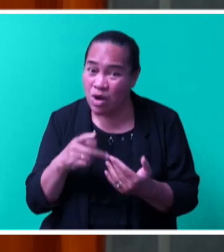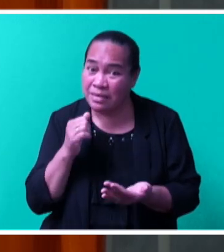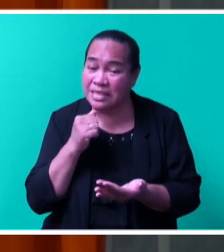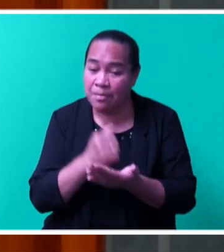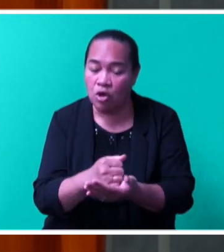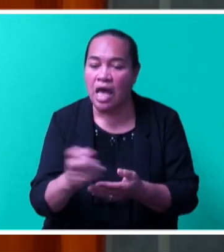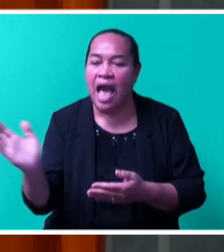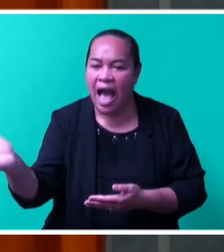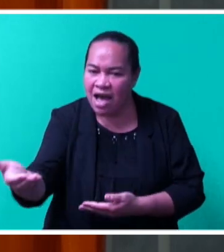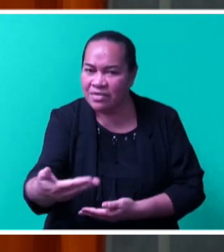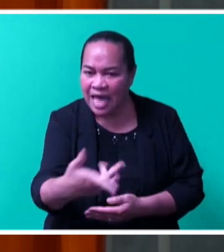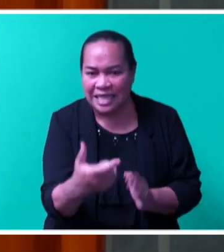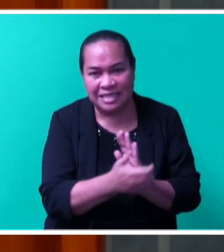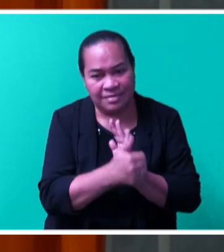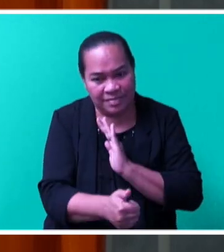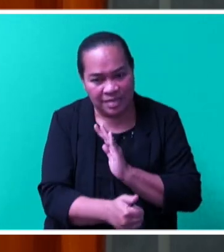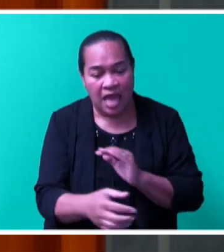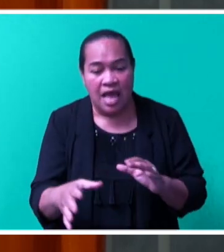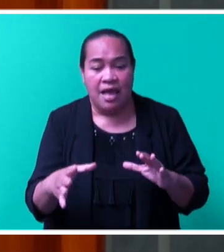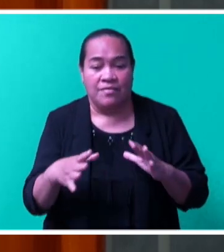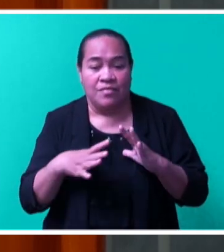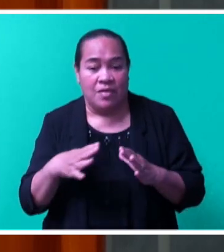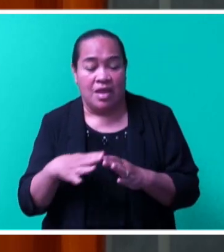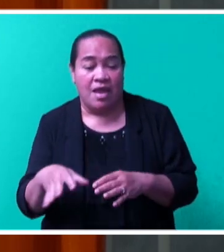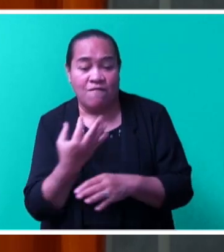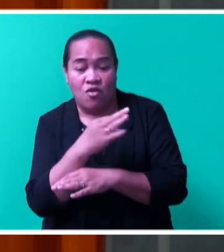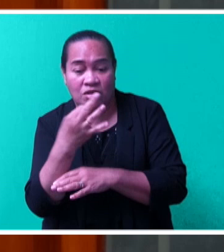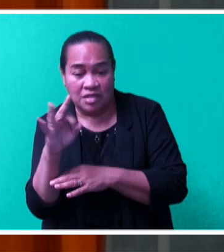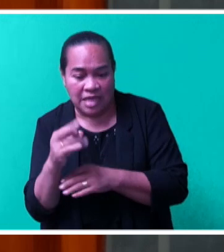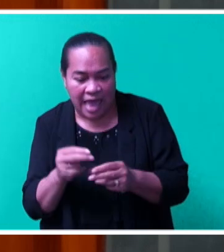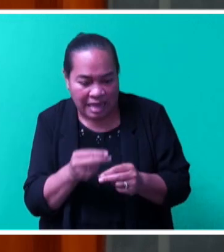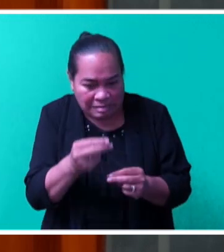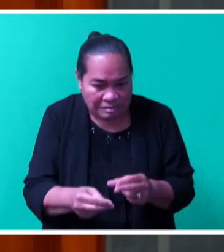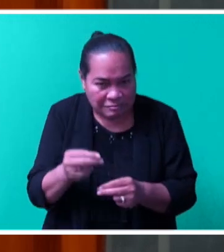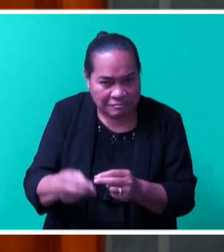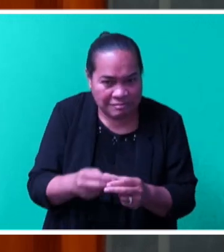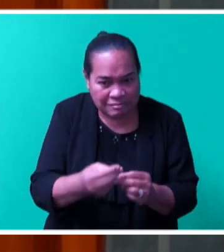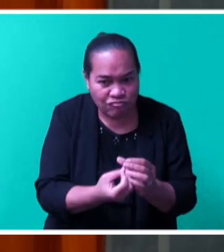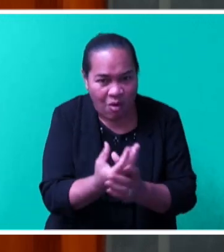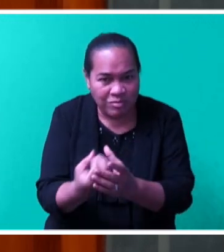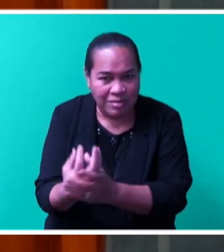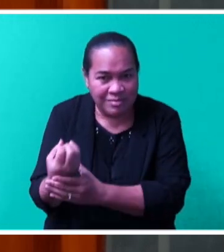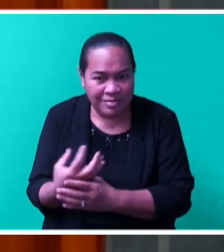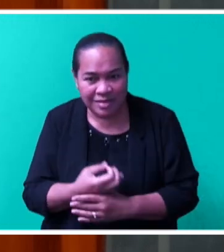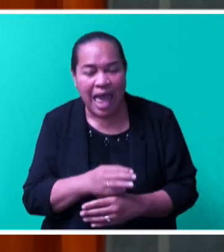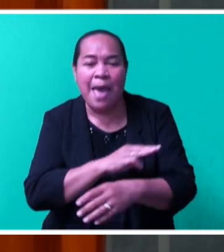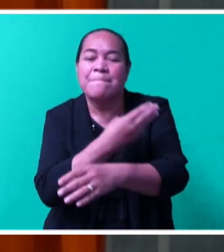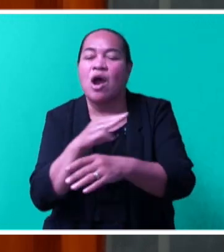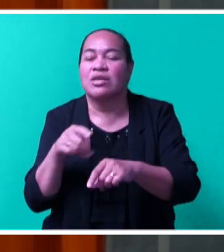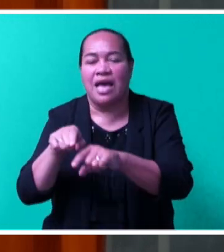harvesting activities, reforestation, nursery management, and maritime operation. Of these,